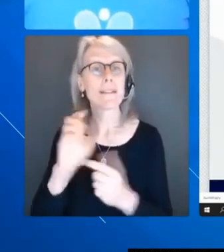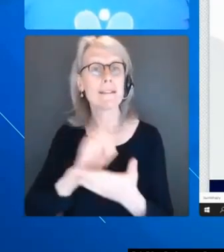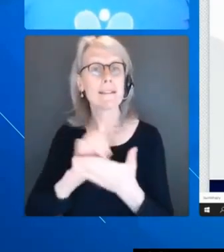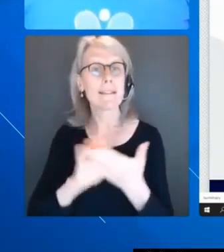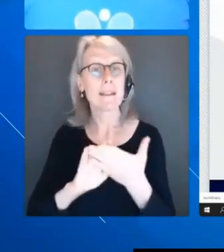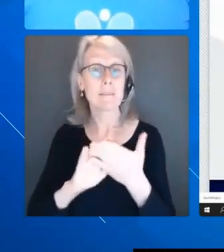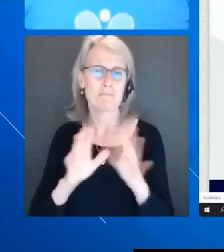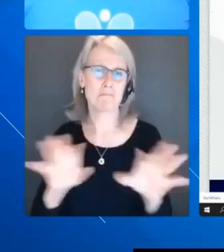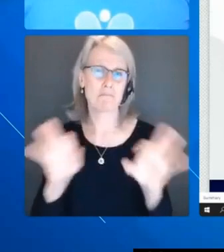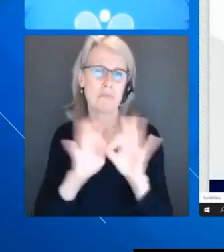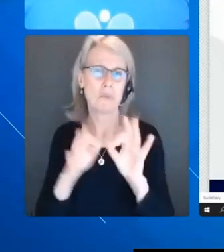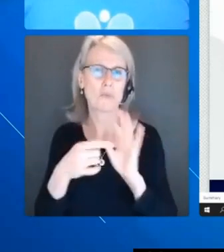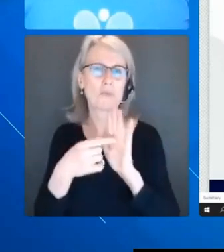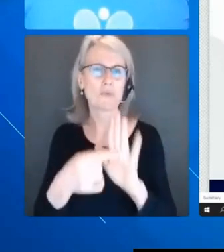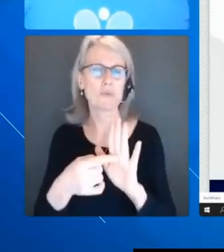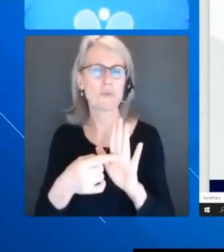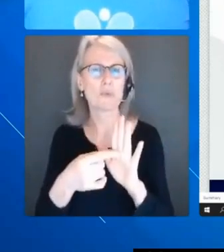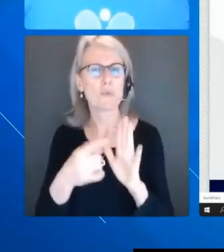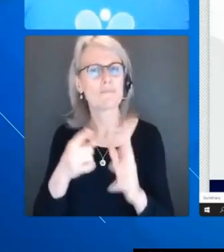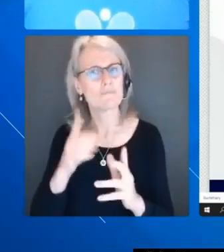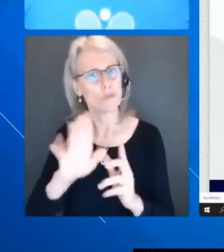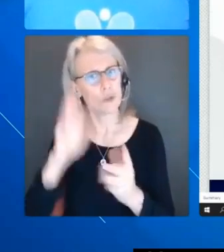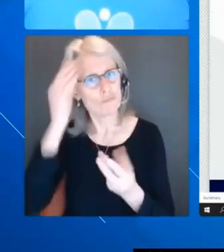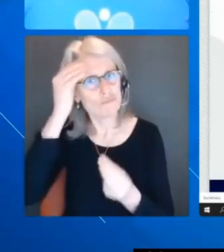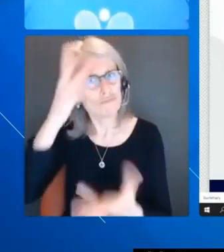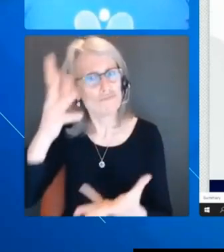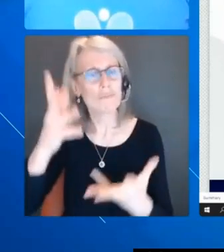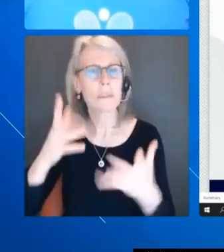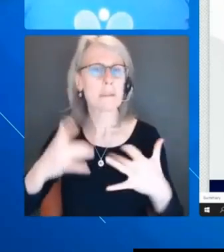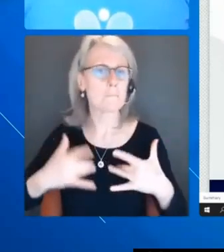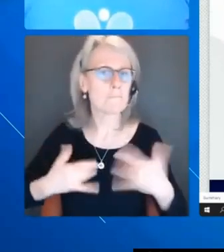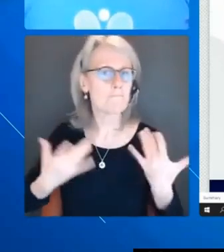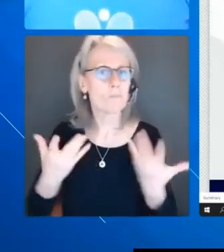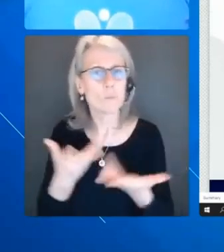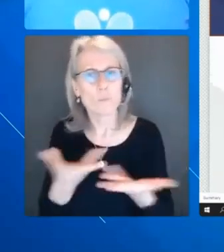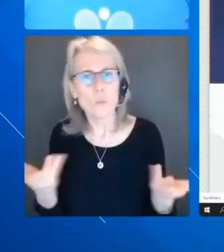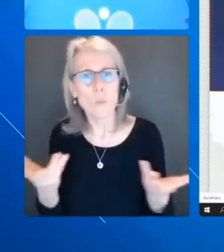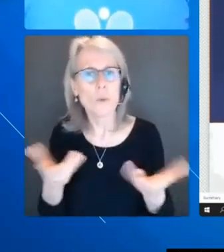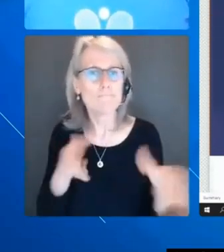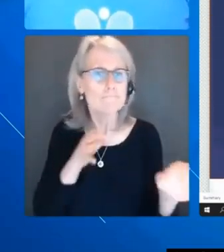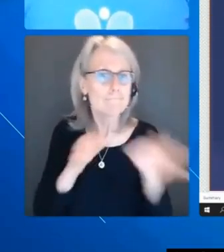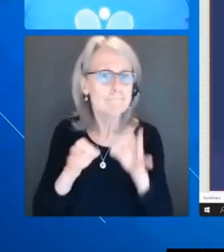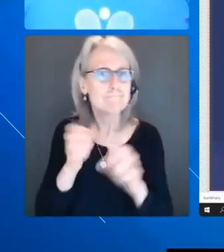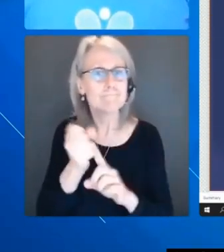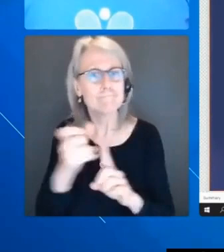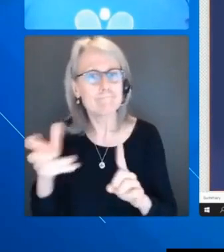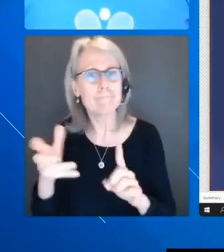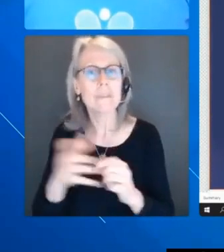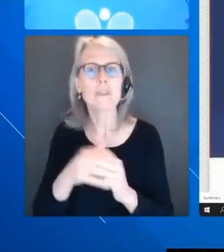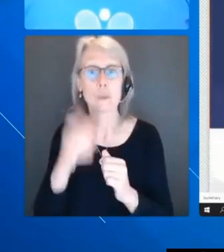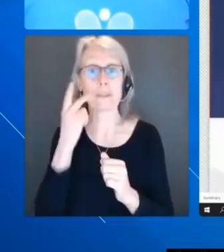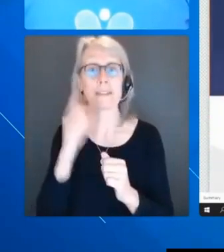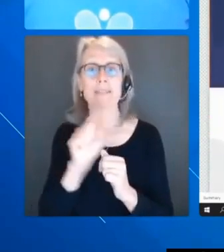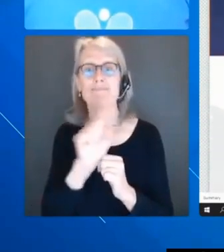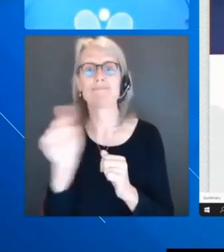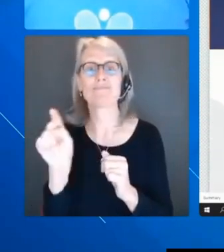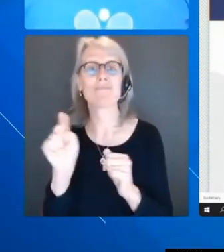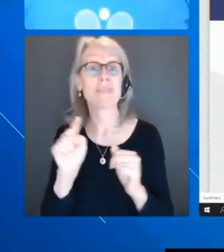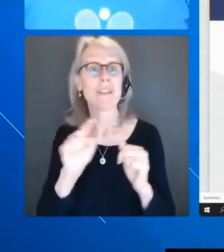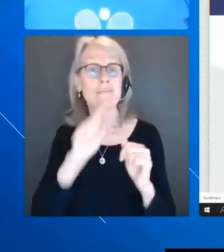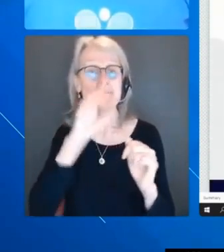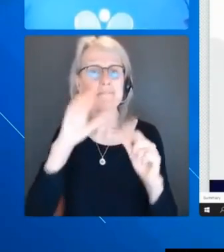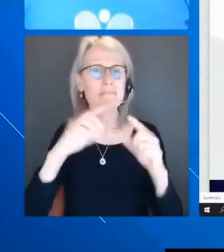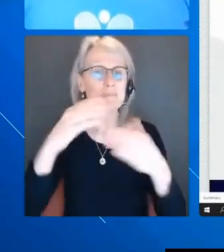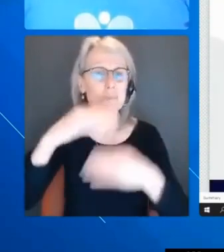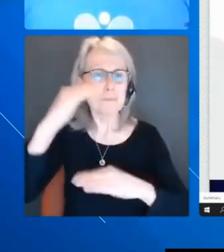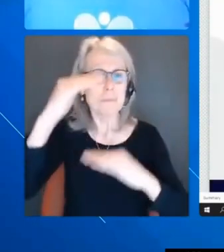important to be able to promote your message of the overall event to your invitees. And so you can see the branded look and feel is going to be